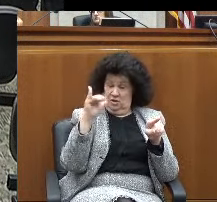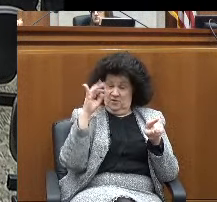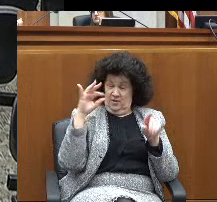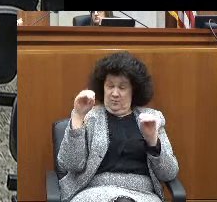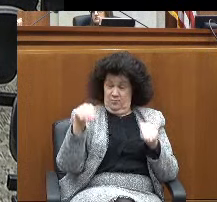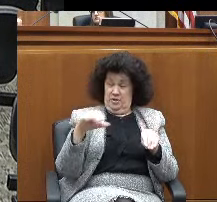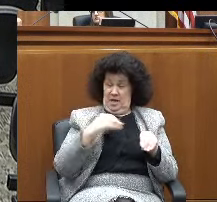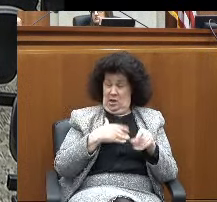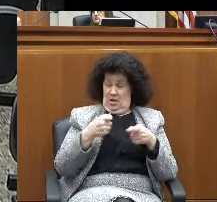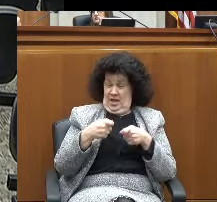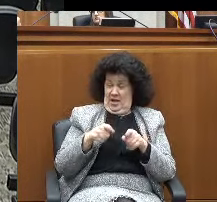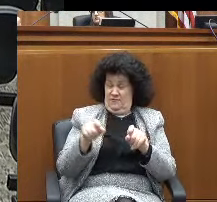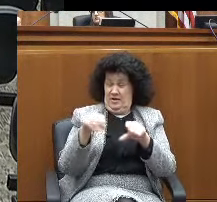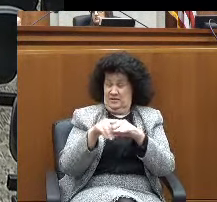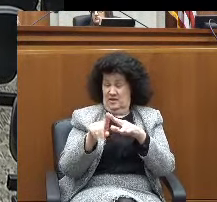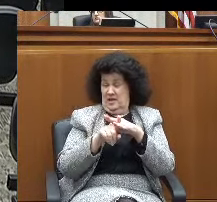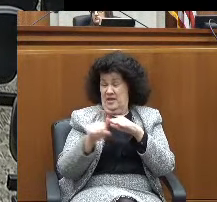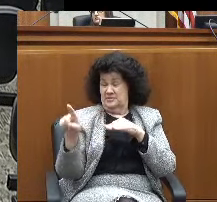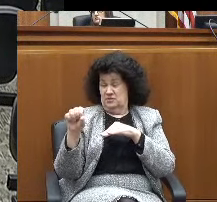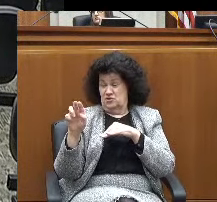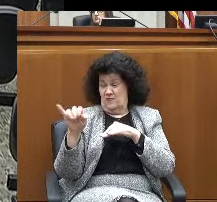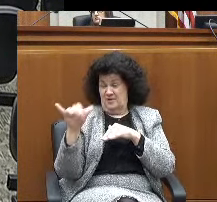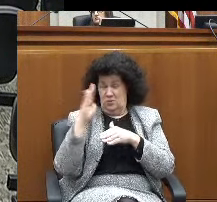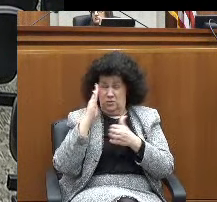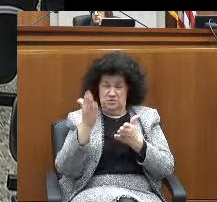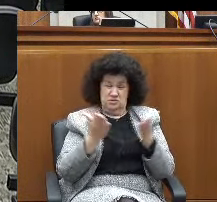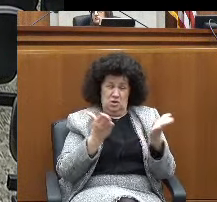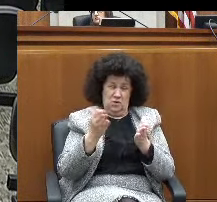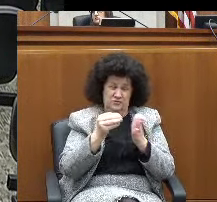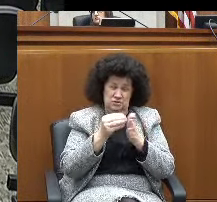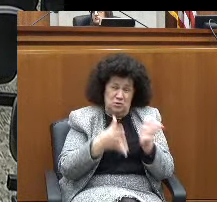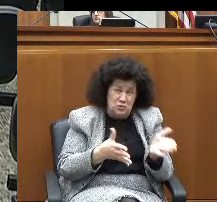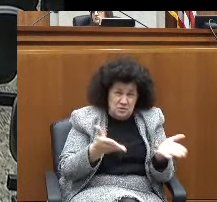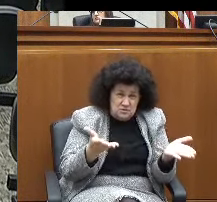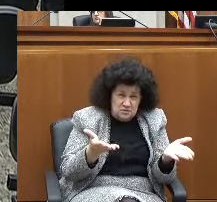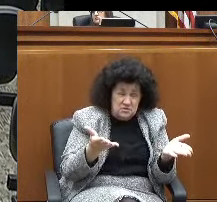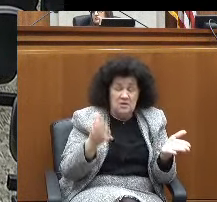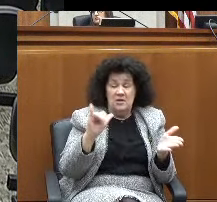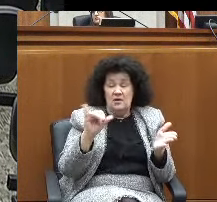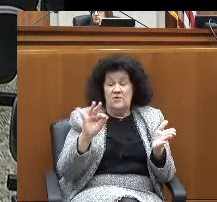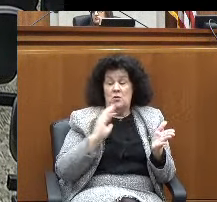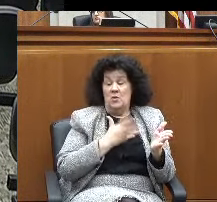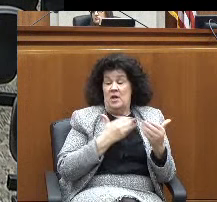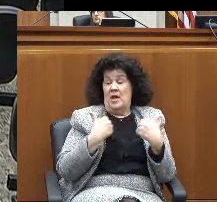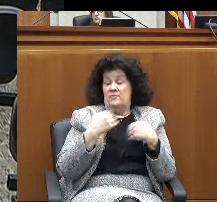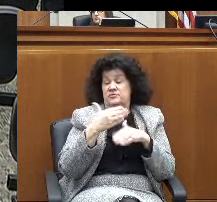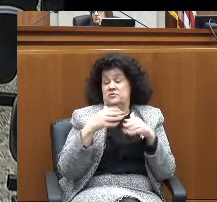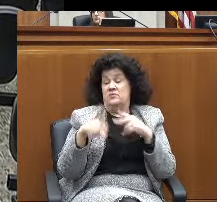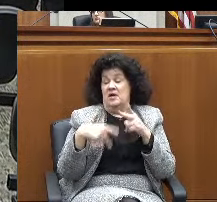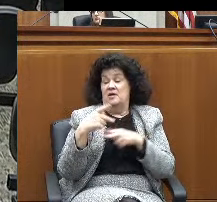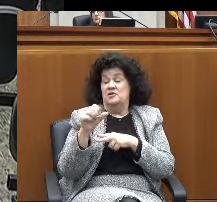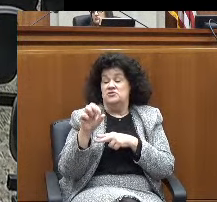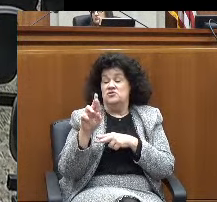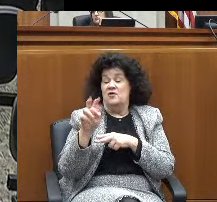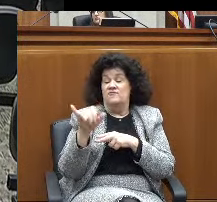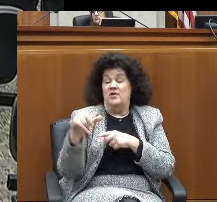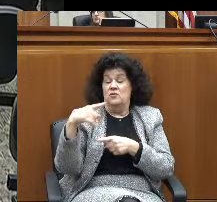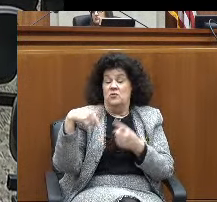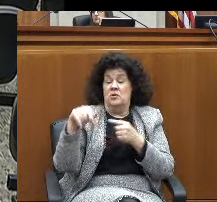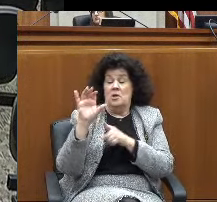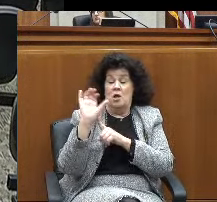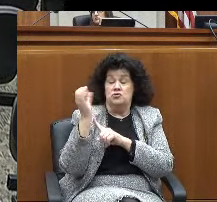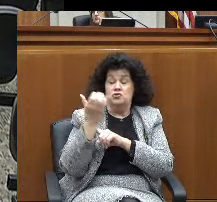into the exit survey is going to serve our students as much as if we were to have some kind of surveys around culture